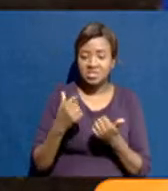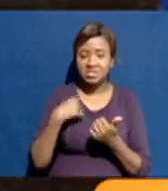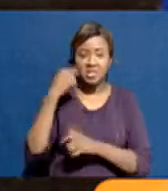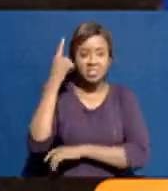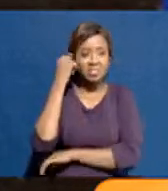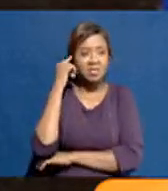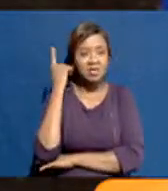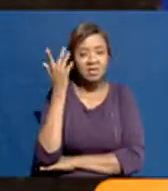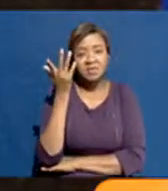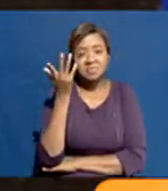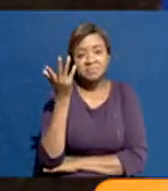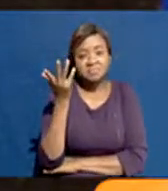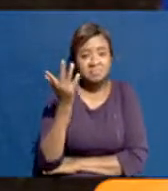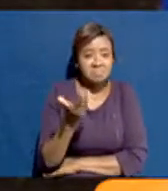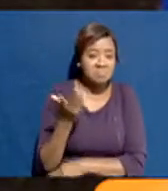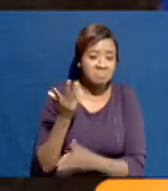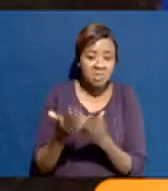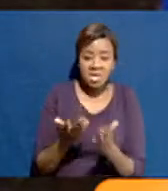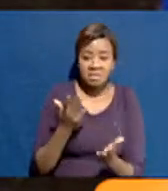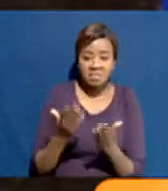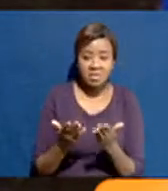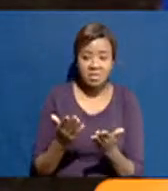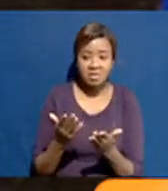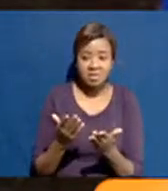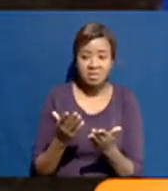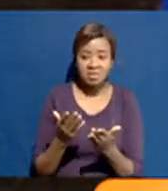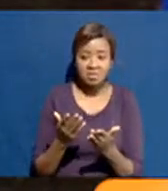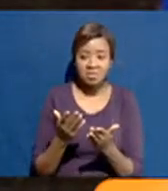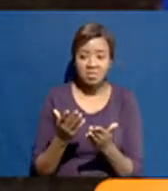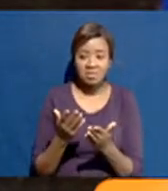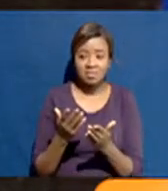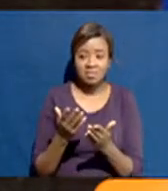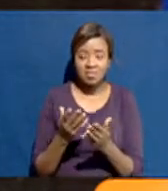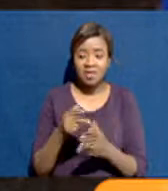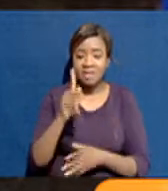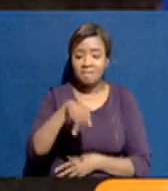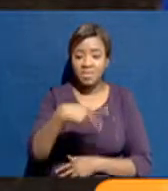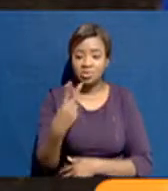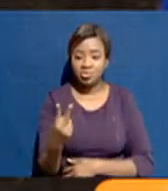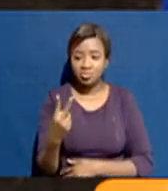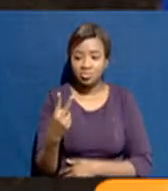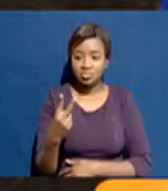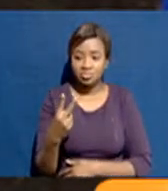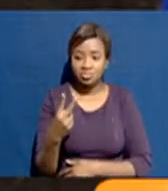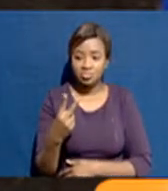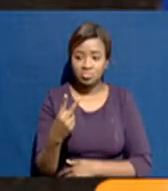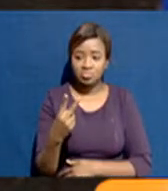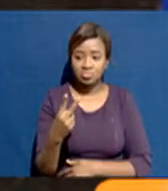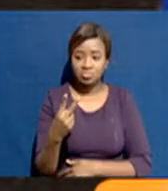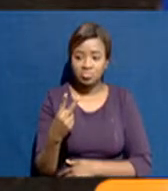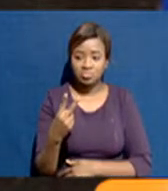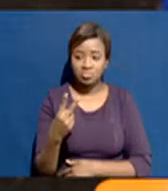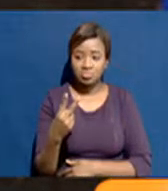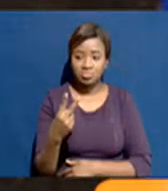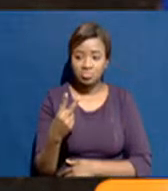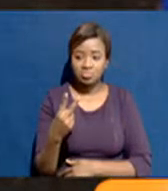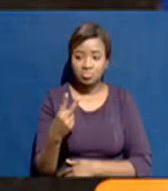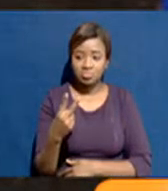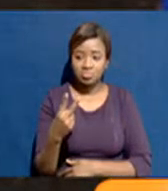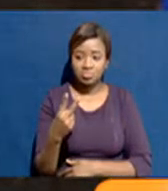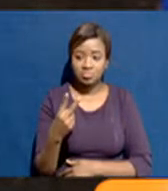buy the a drug for